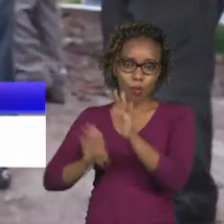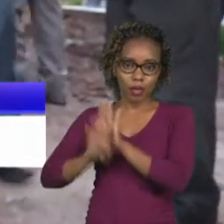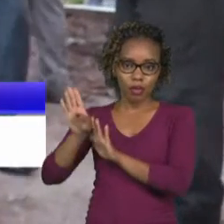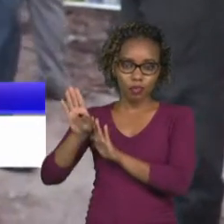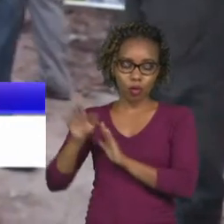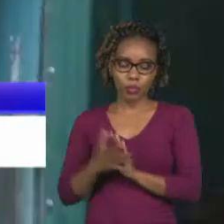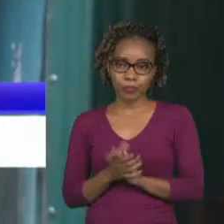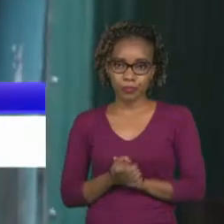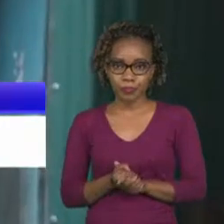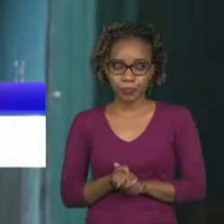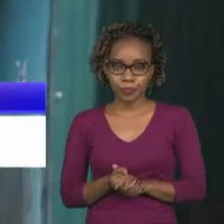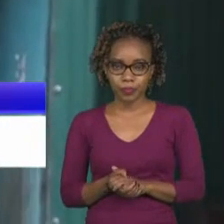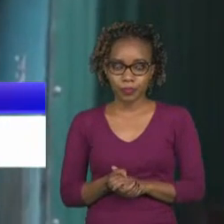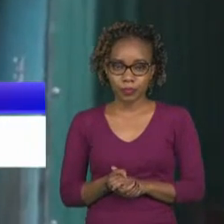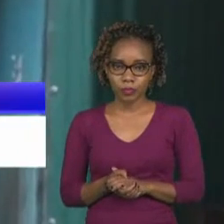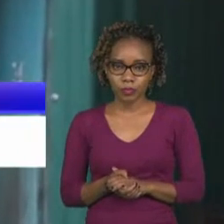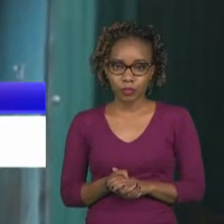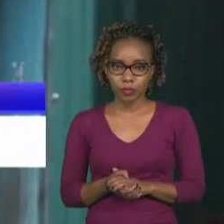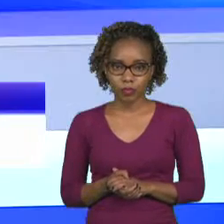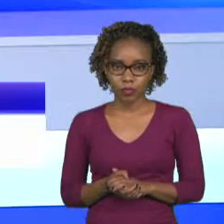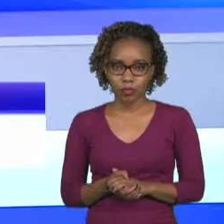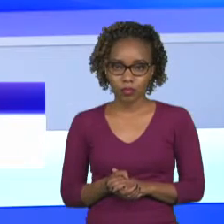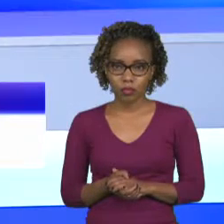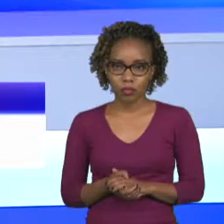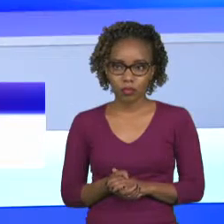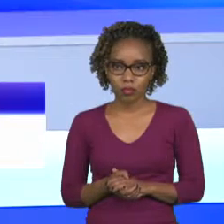Nyakundi Calvin, Switch TV.